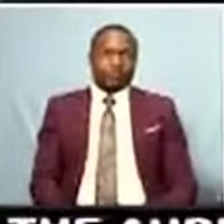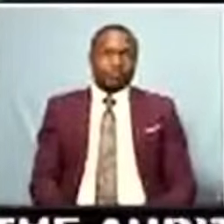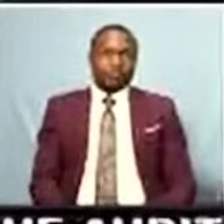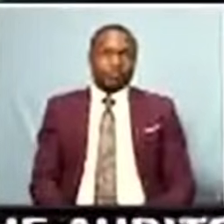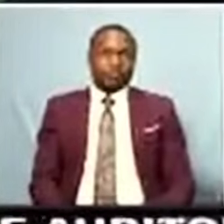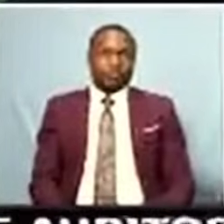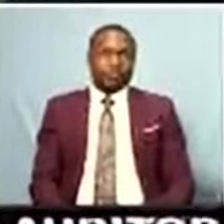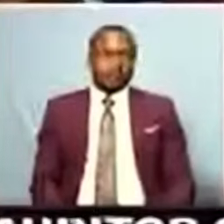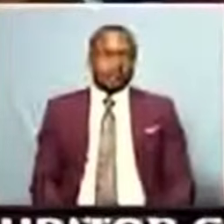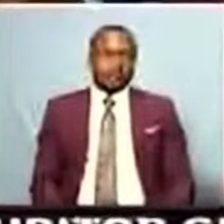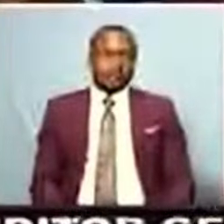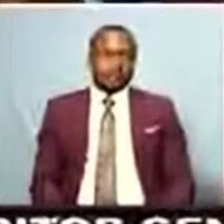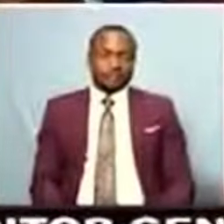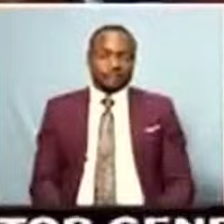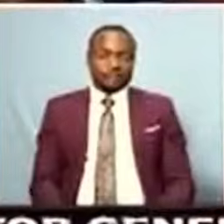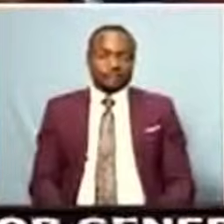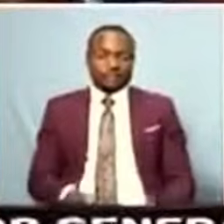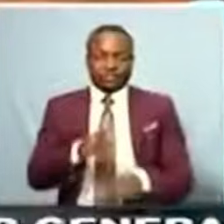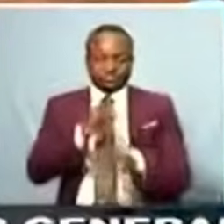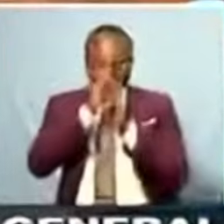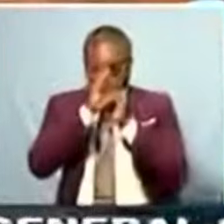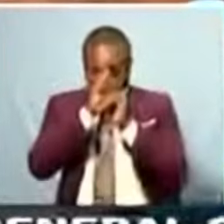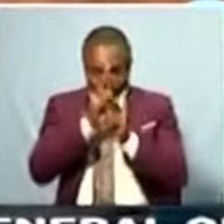Sure. Thank you, Honorable.